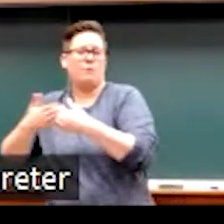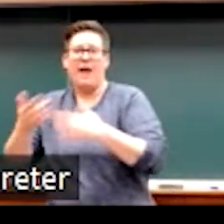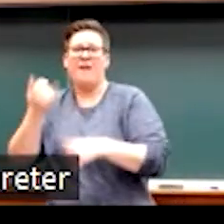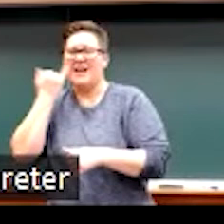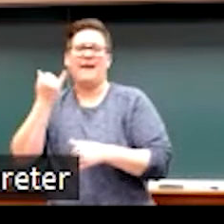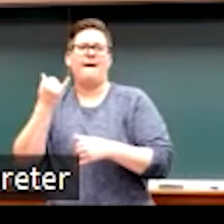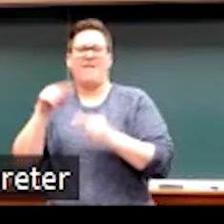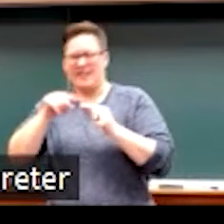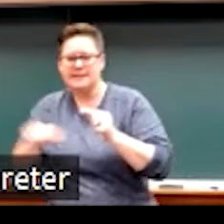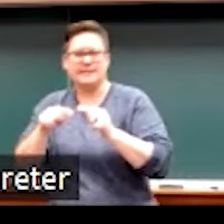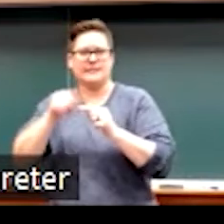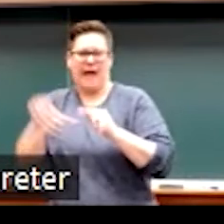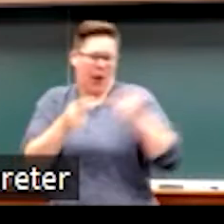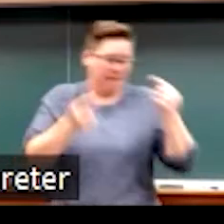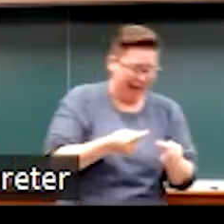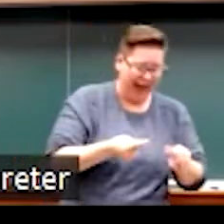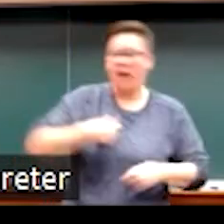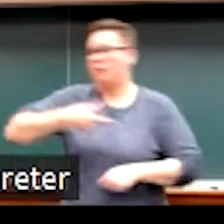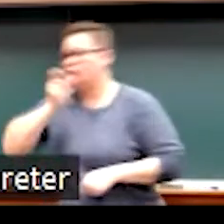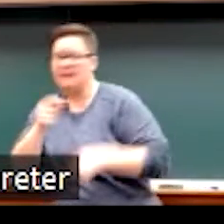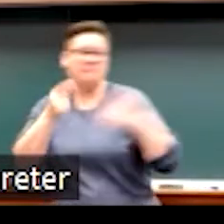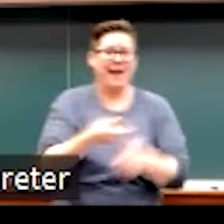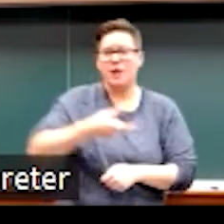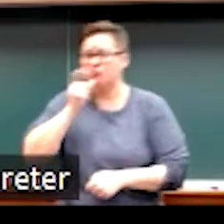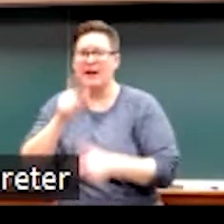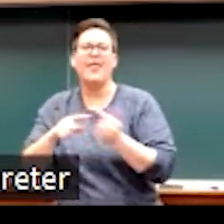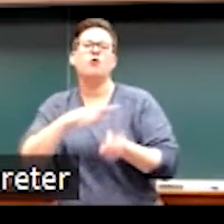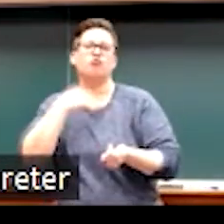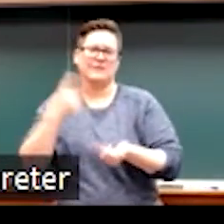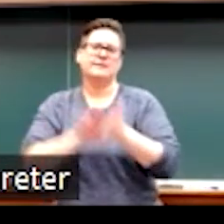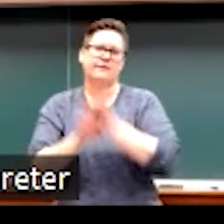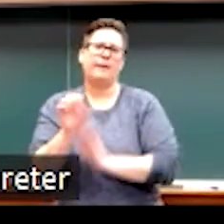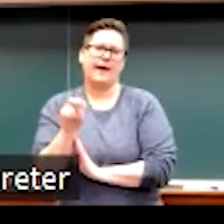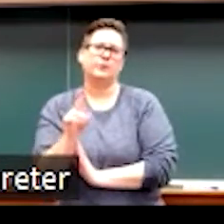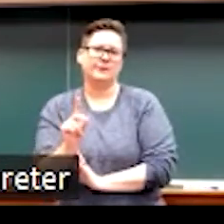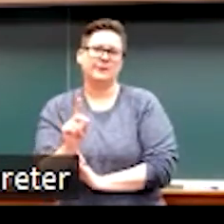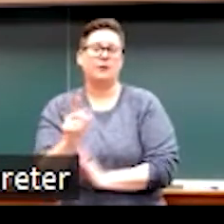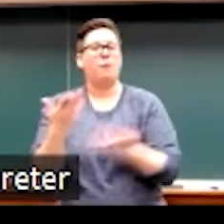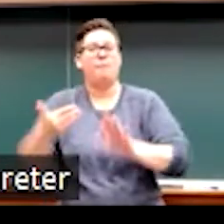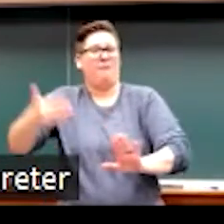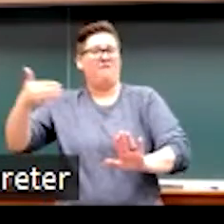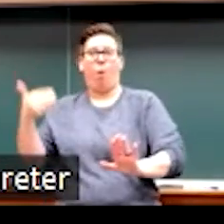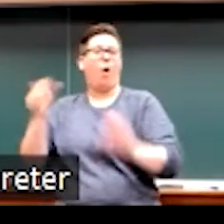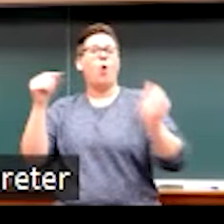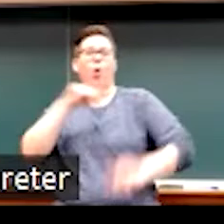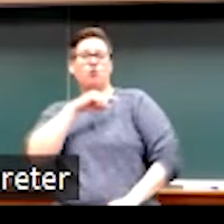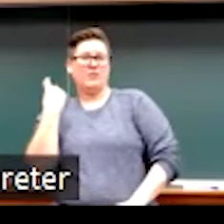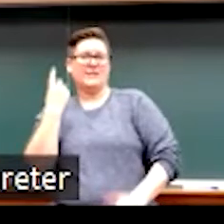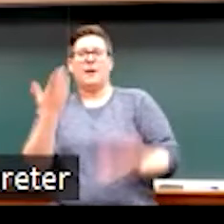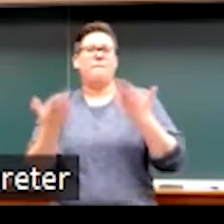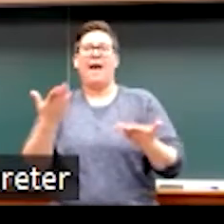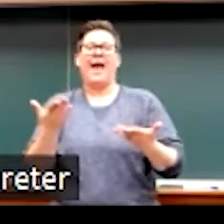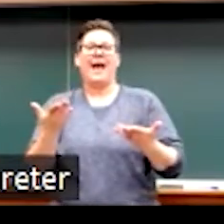vicious cycle, then you have an increased risk for developing a substance-related disorder where maybe previously there was not one, right? You might